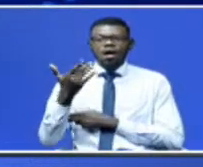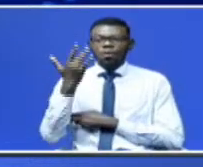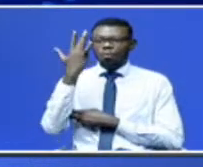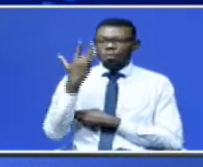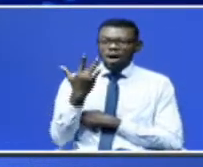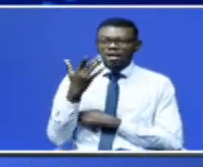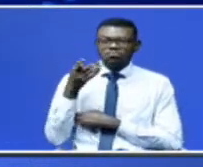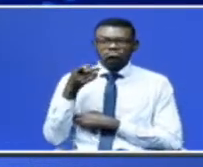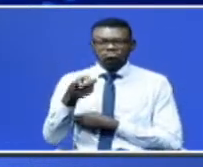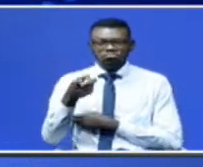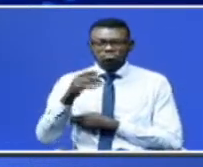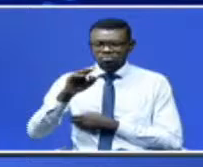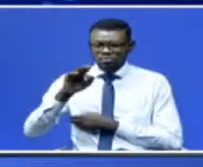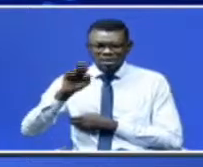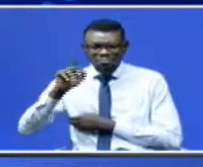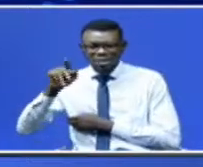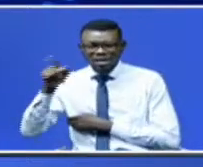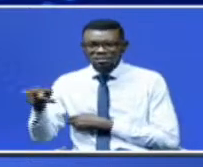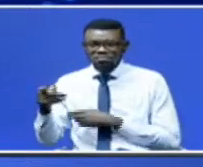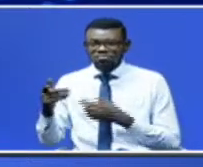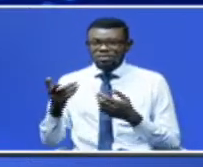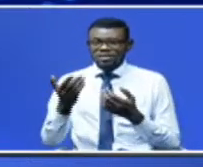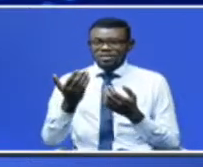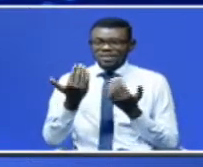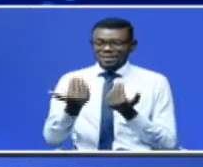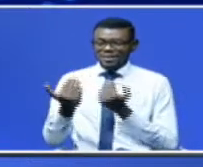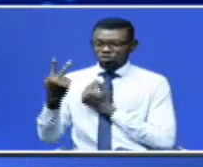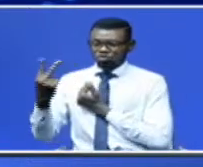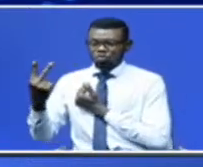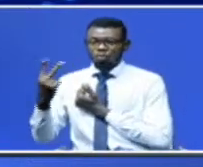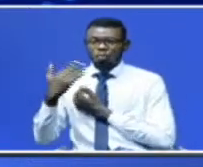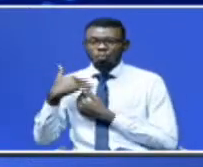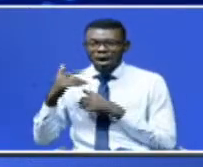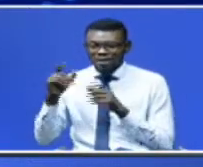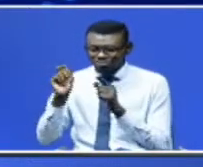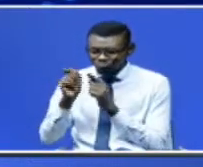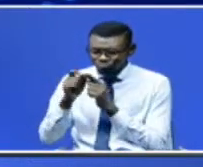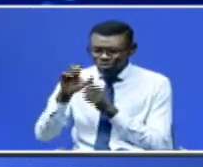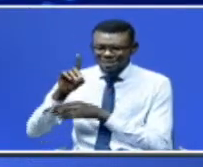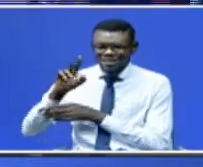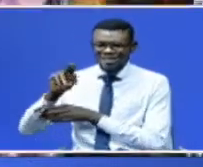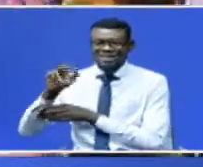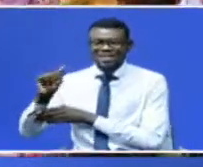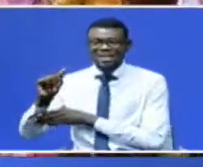husband or late MP and her two children before his burial.